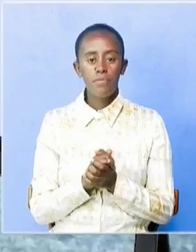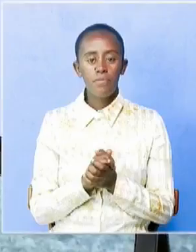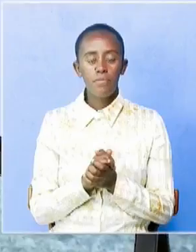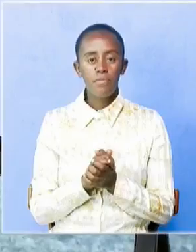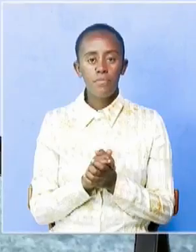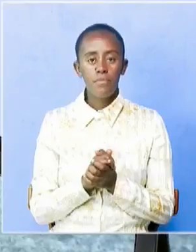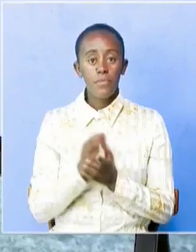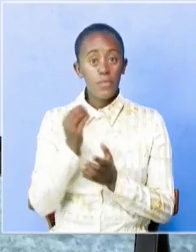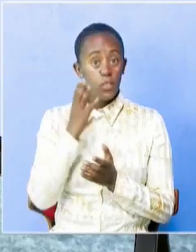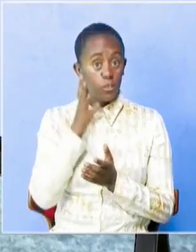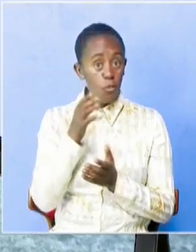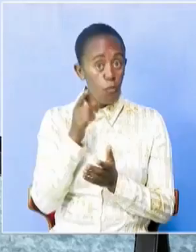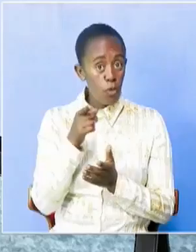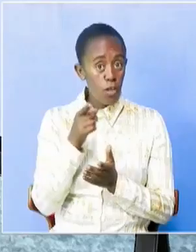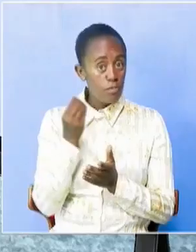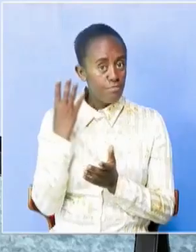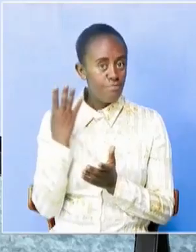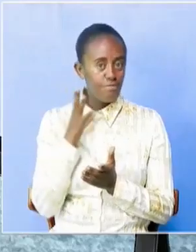So, don't forget,